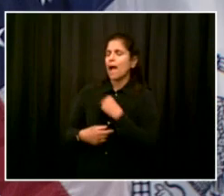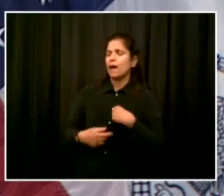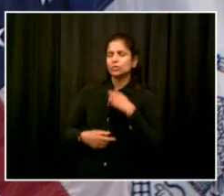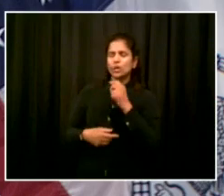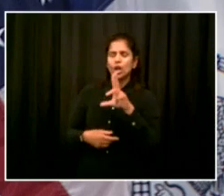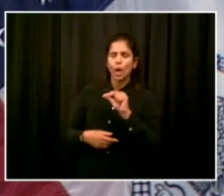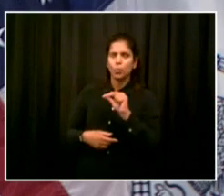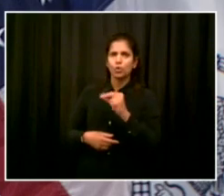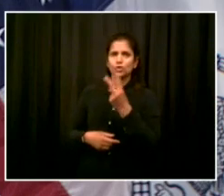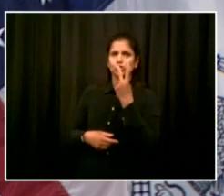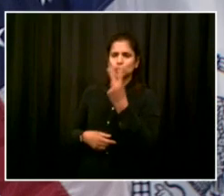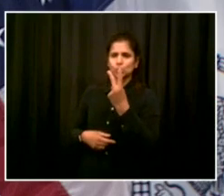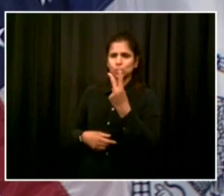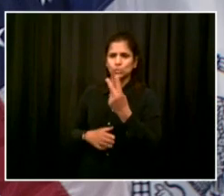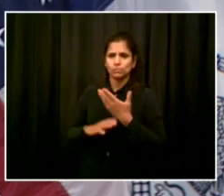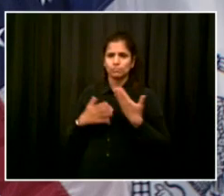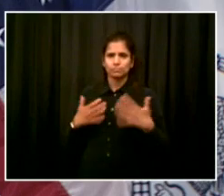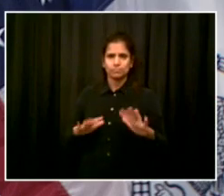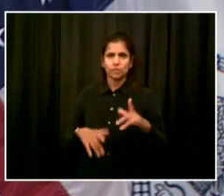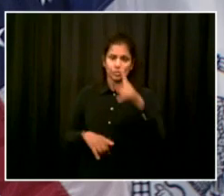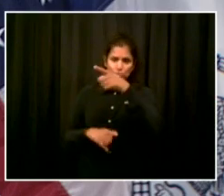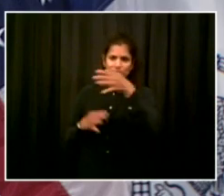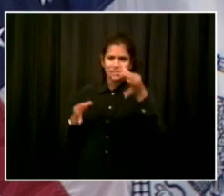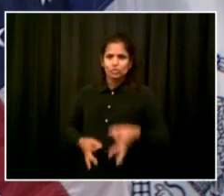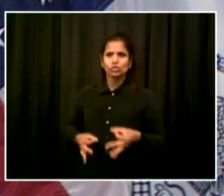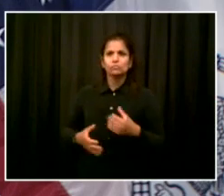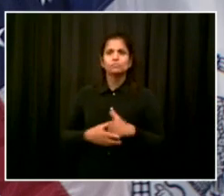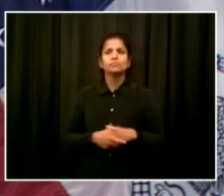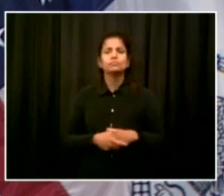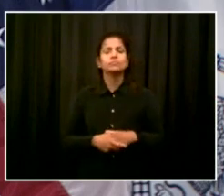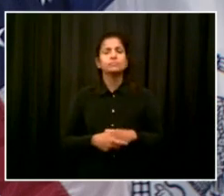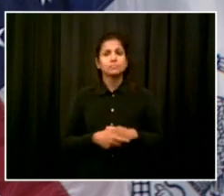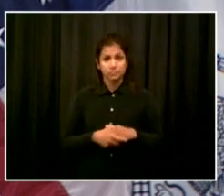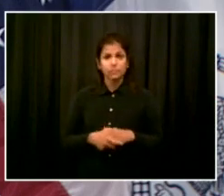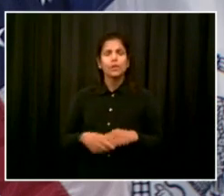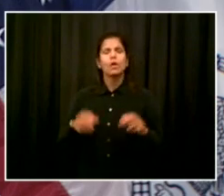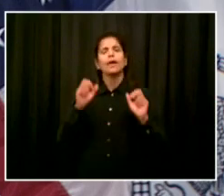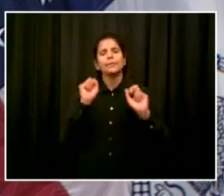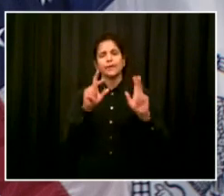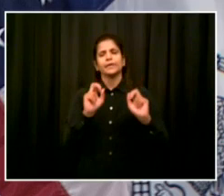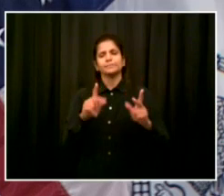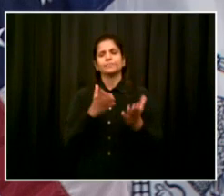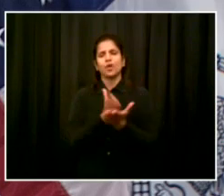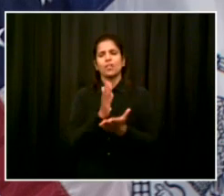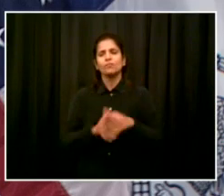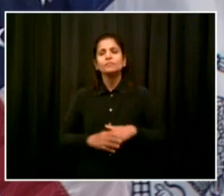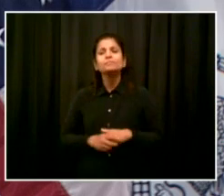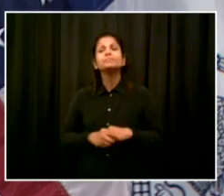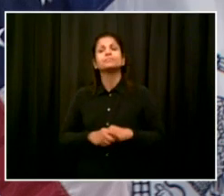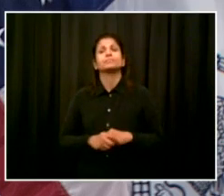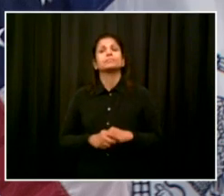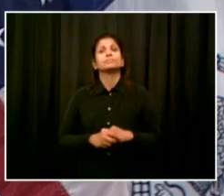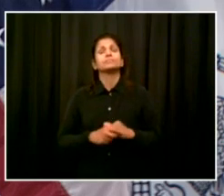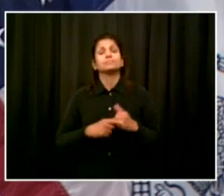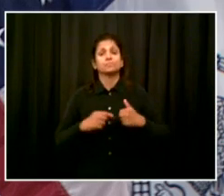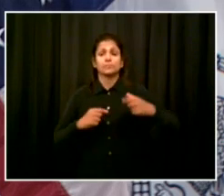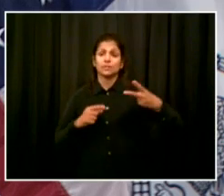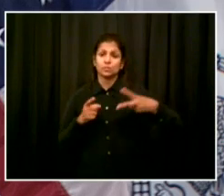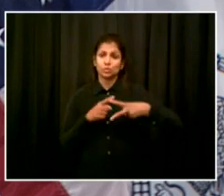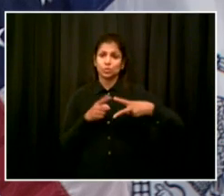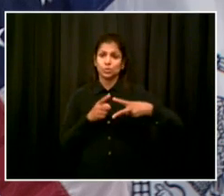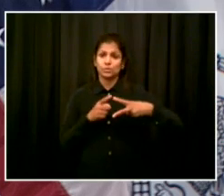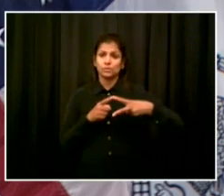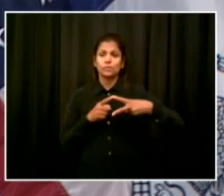press office. I'm wondering if you and the commissioner could put some meat on the bones of this new anti-crime prevention strategy.